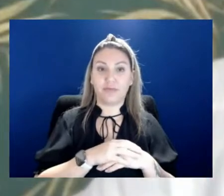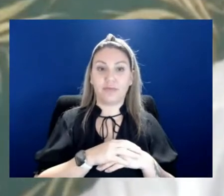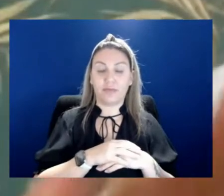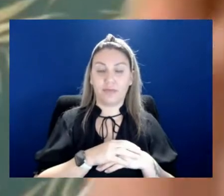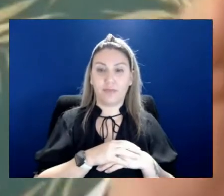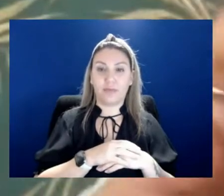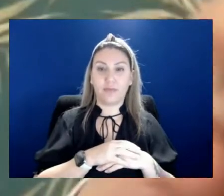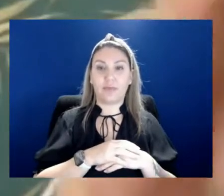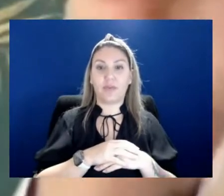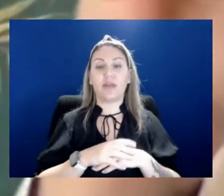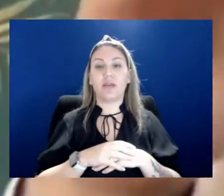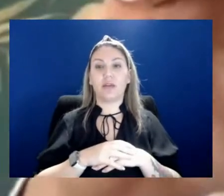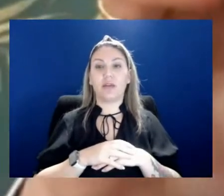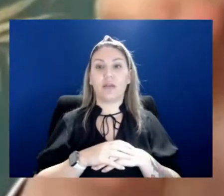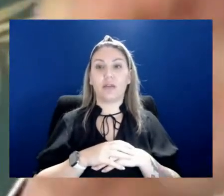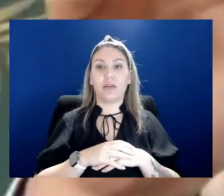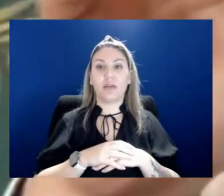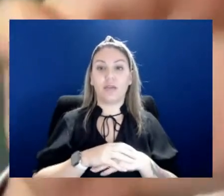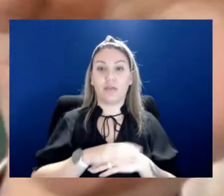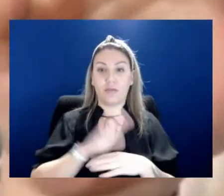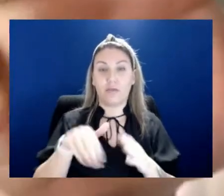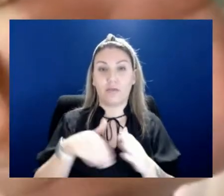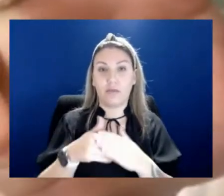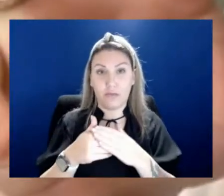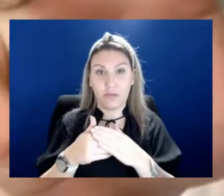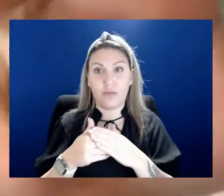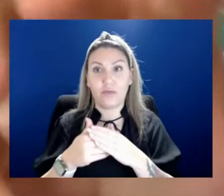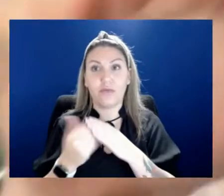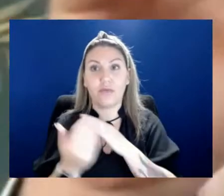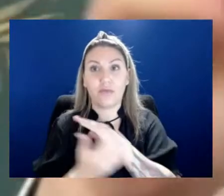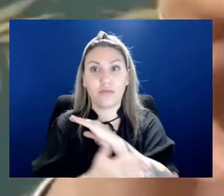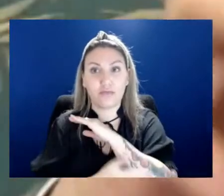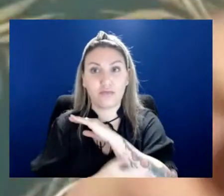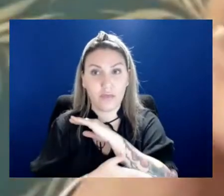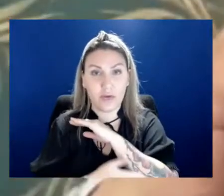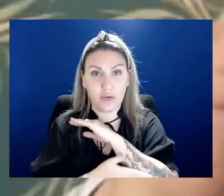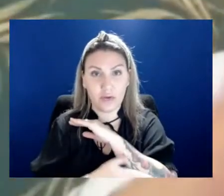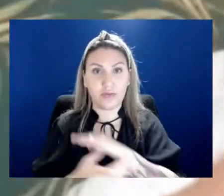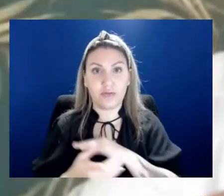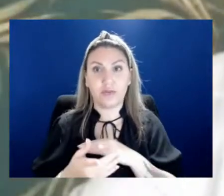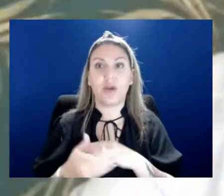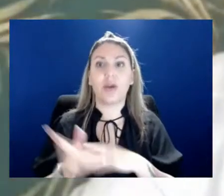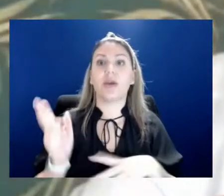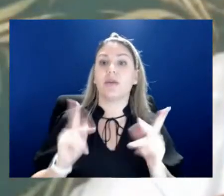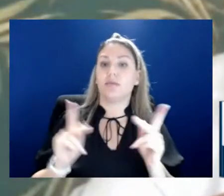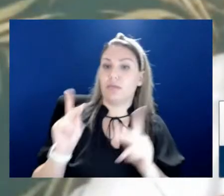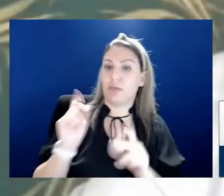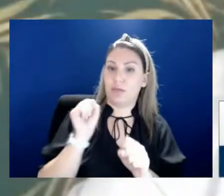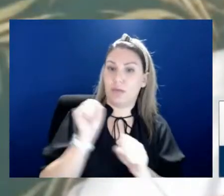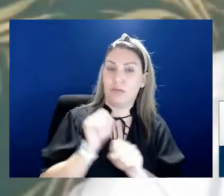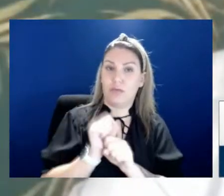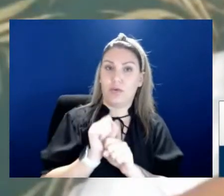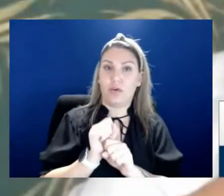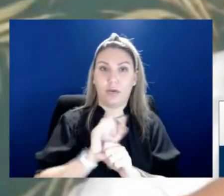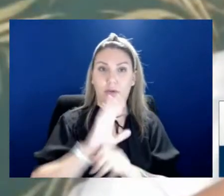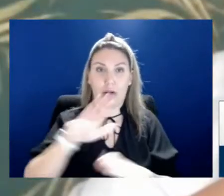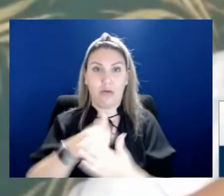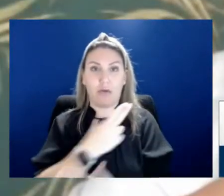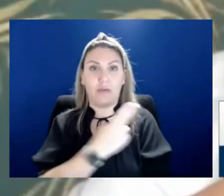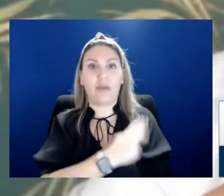and in time when we got the front line near the Kiev, working the all hospital,